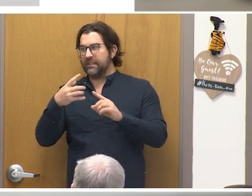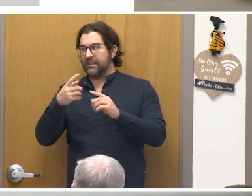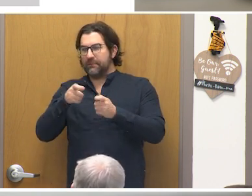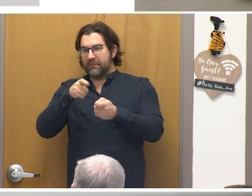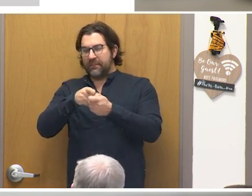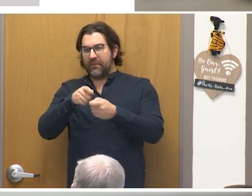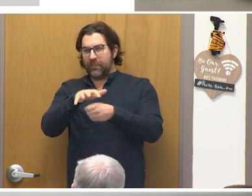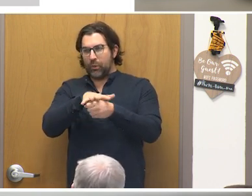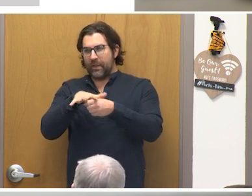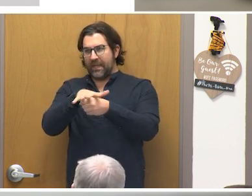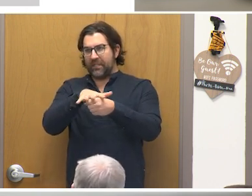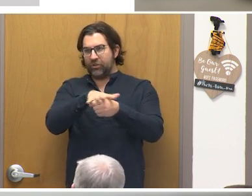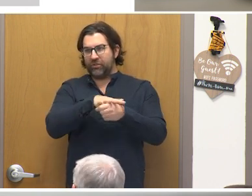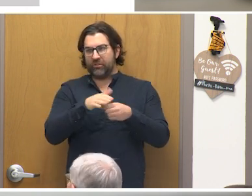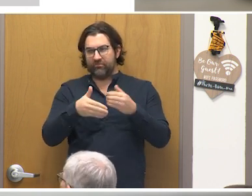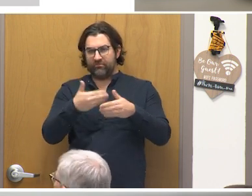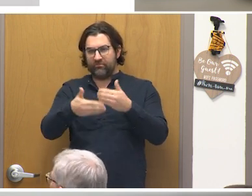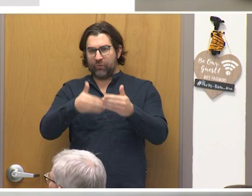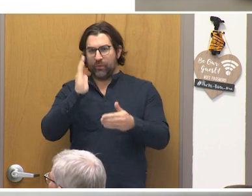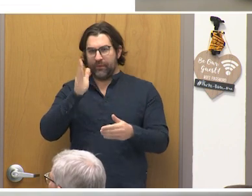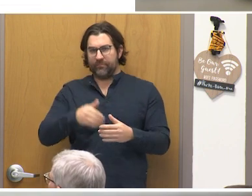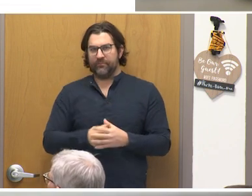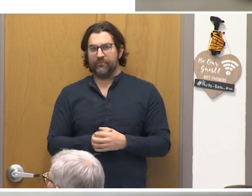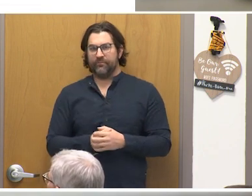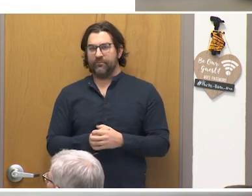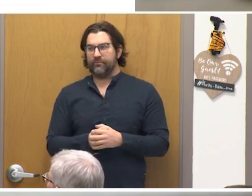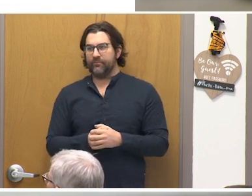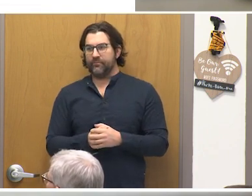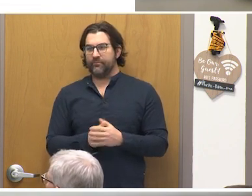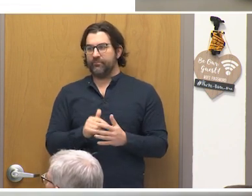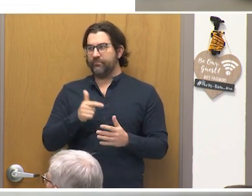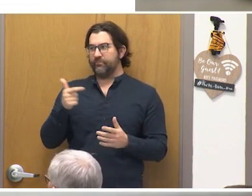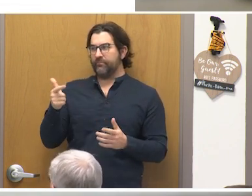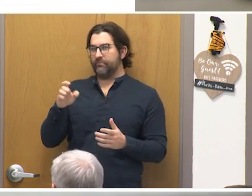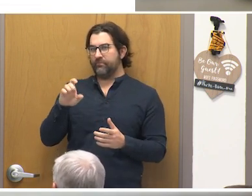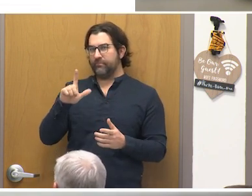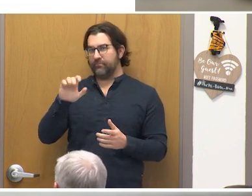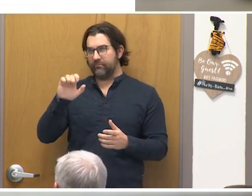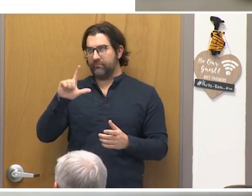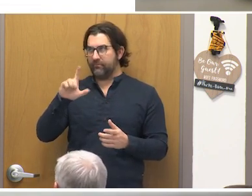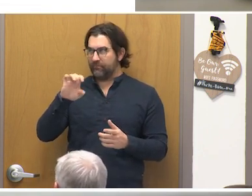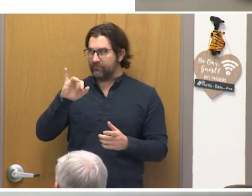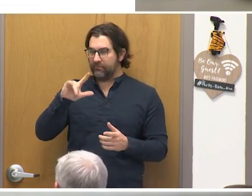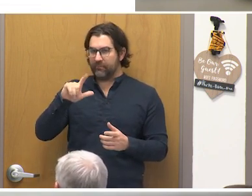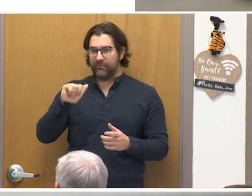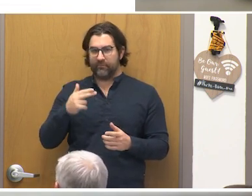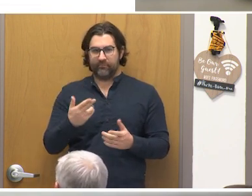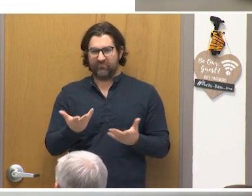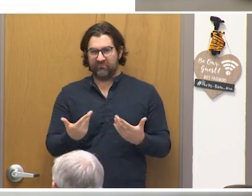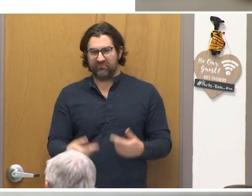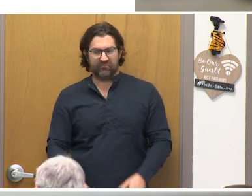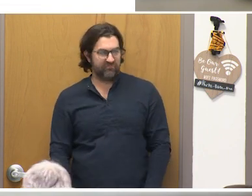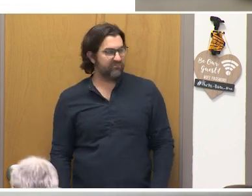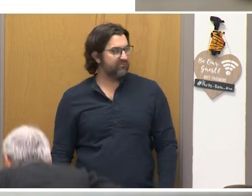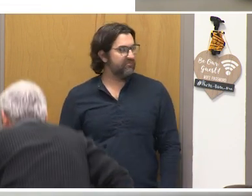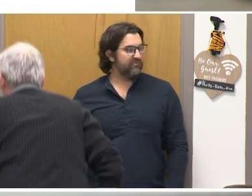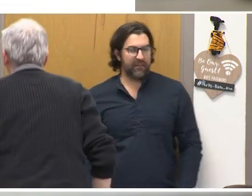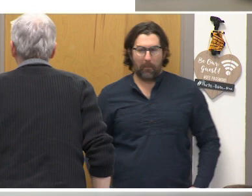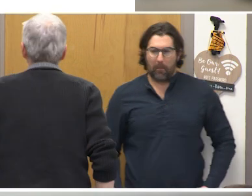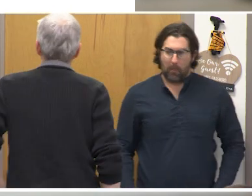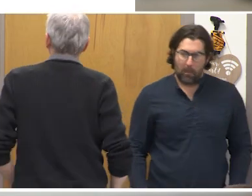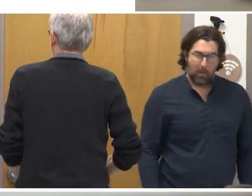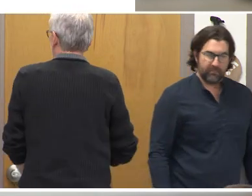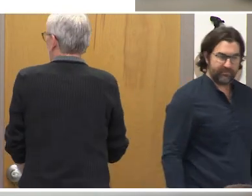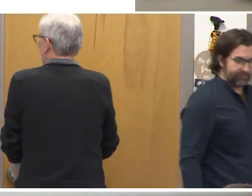specific locations as we progress. And I'll pass it back to Lila. All right, so now we are going to